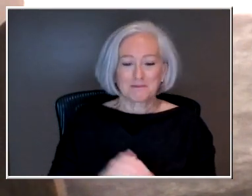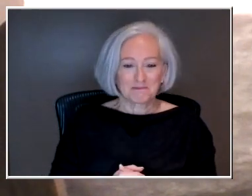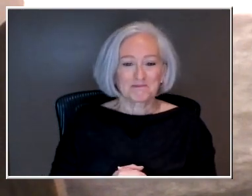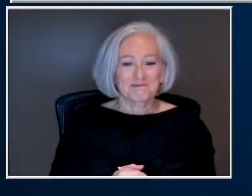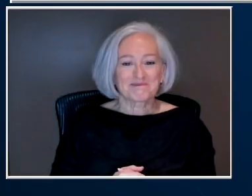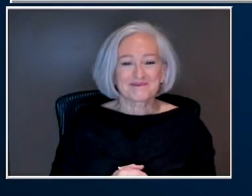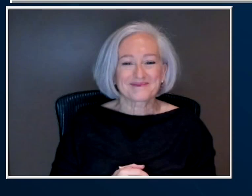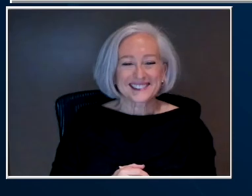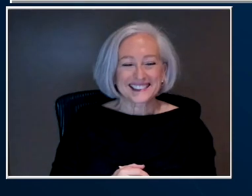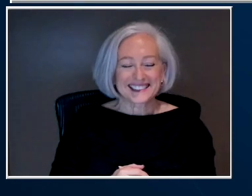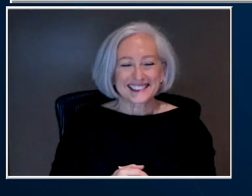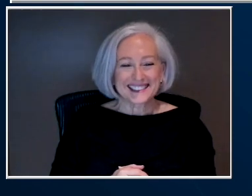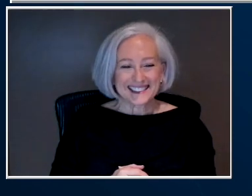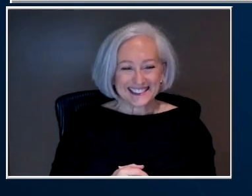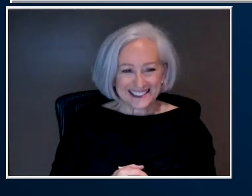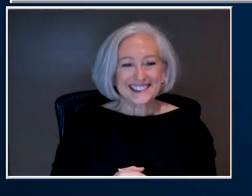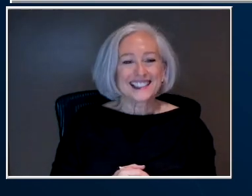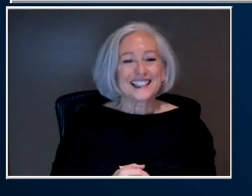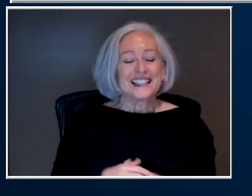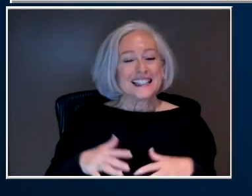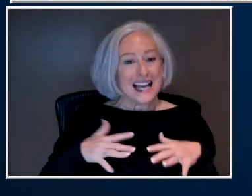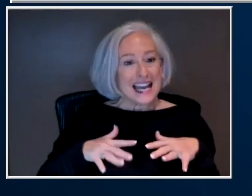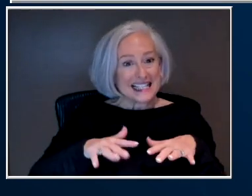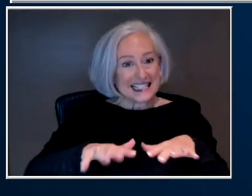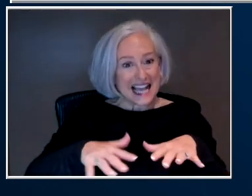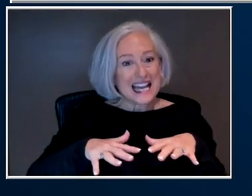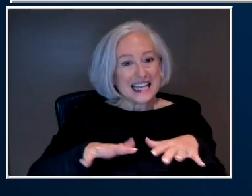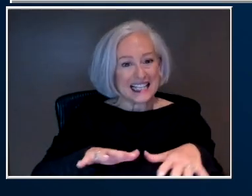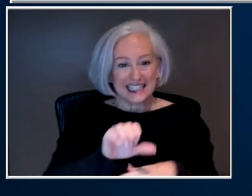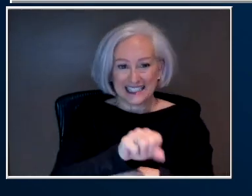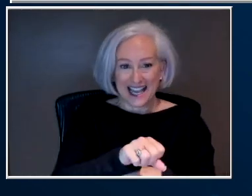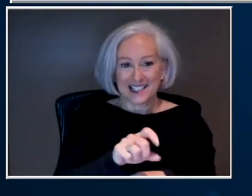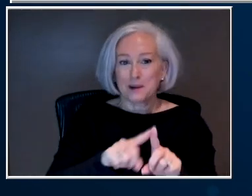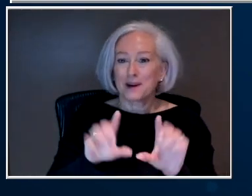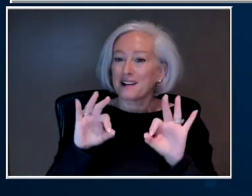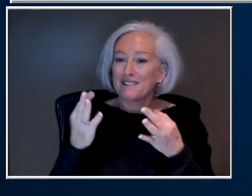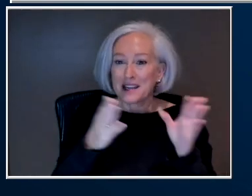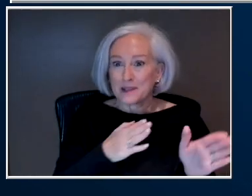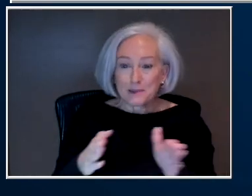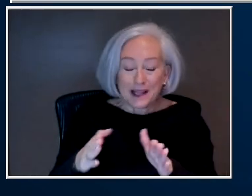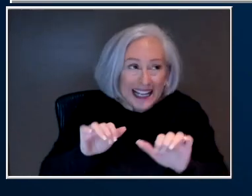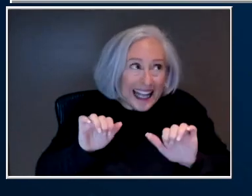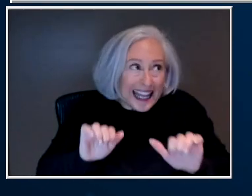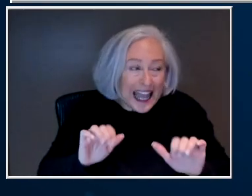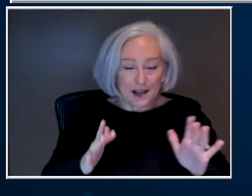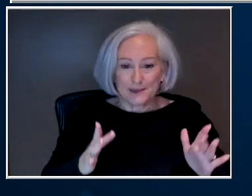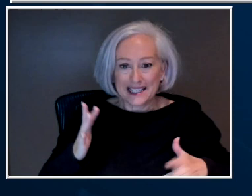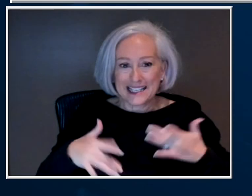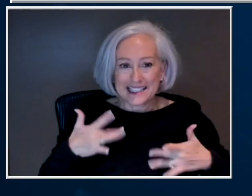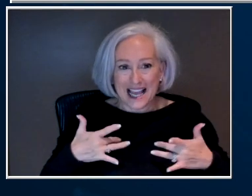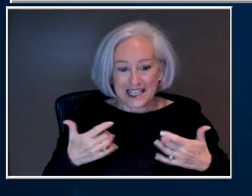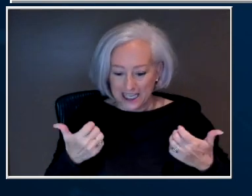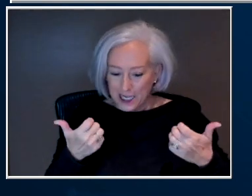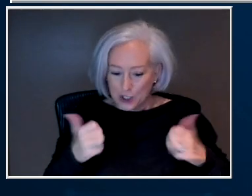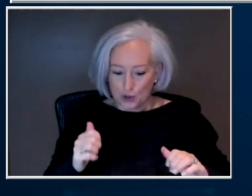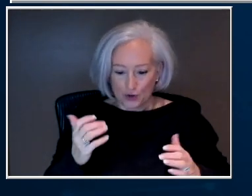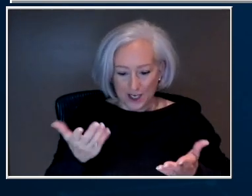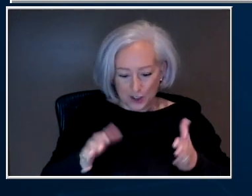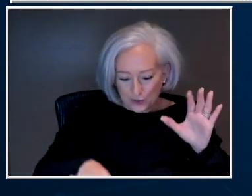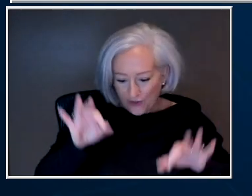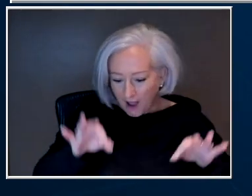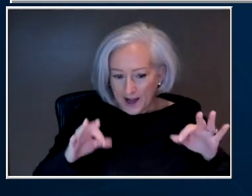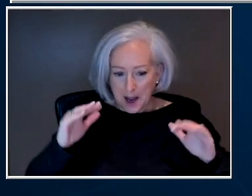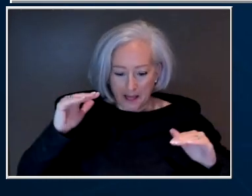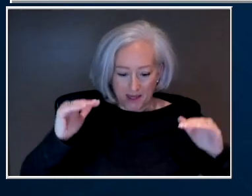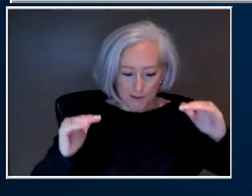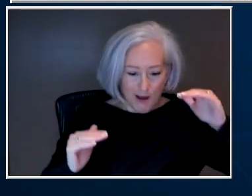family. Well, anxiety, as you mentioned, but also family planning can be exciting. So you're trying to find this balance, the health